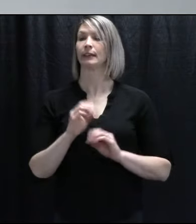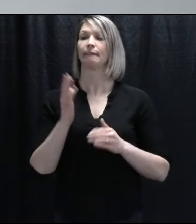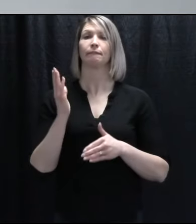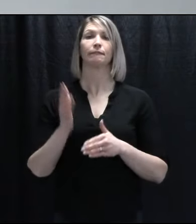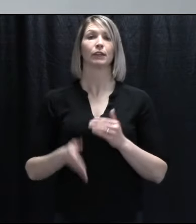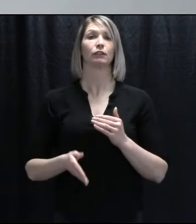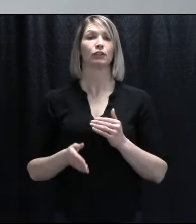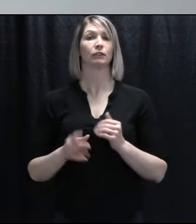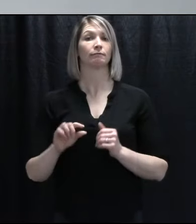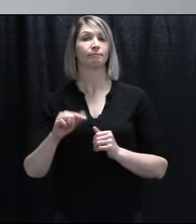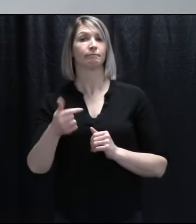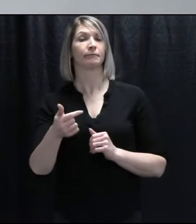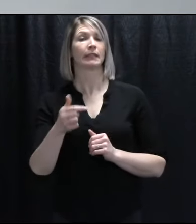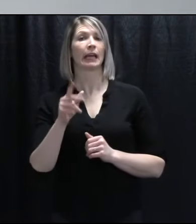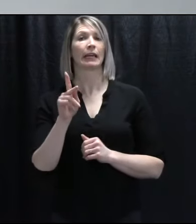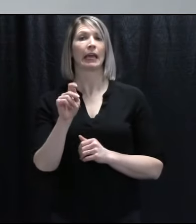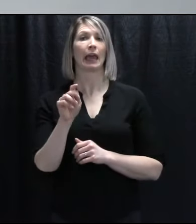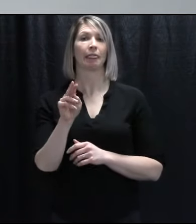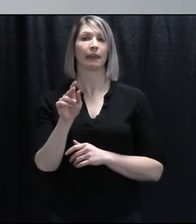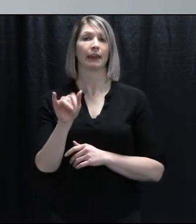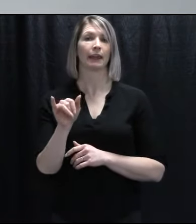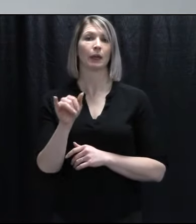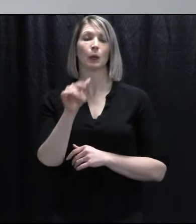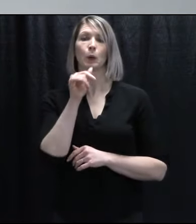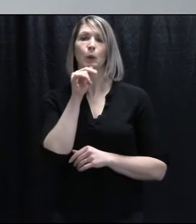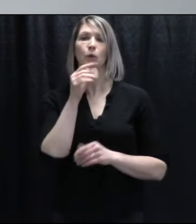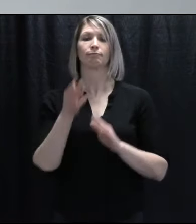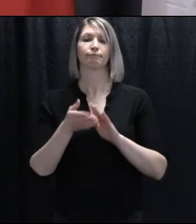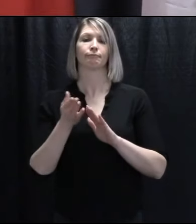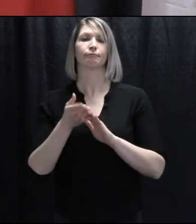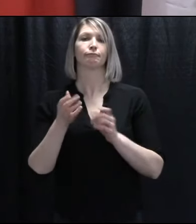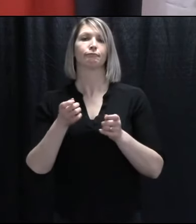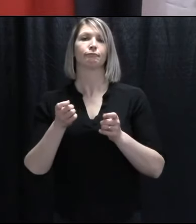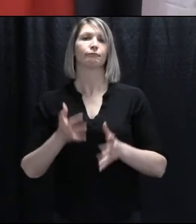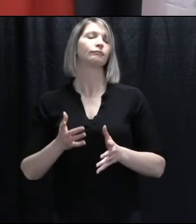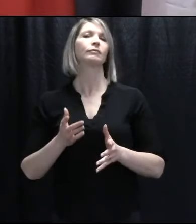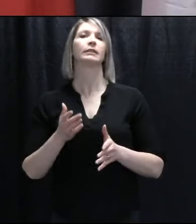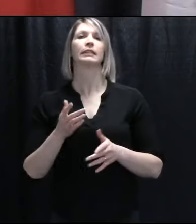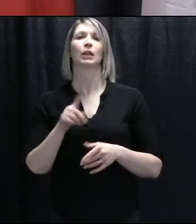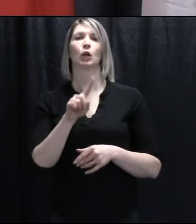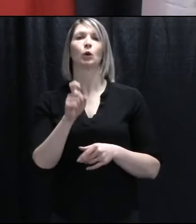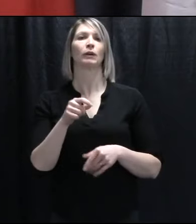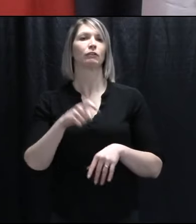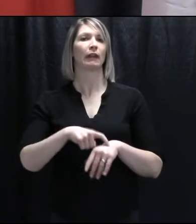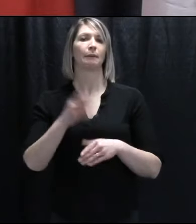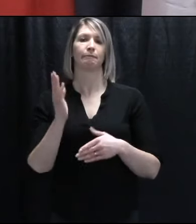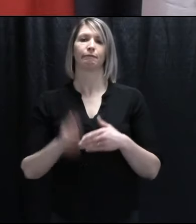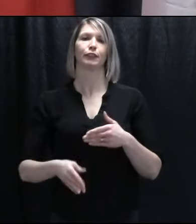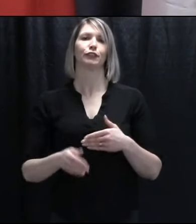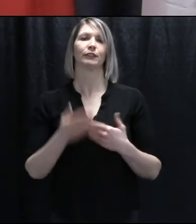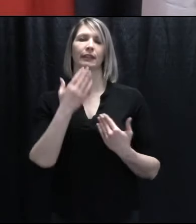Ms. Nick-Payton. Thank you very much for tuning in, everyone. The time for questions has ended. Thank you very